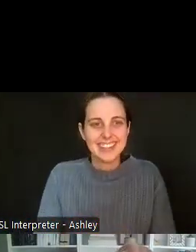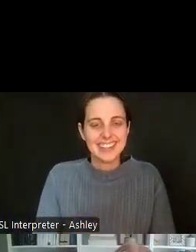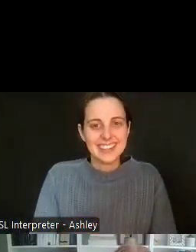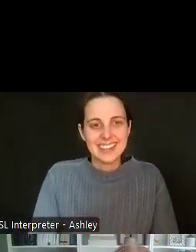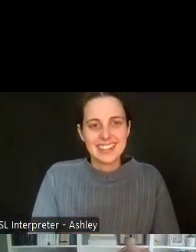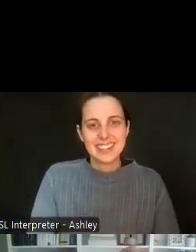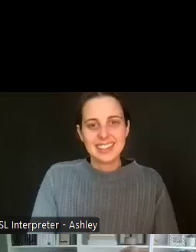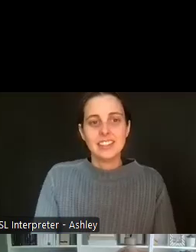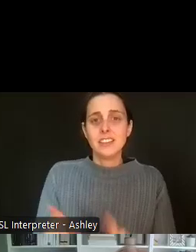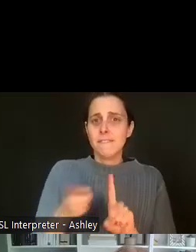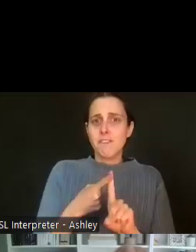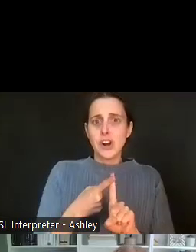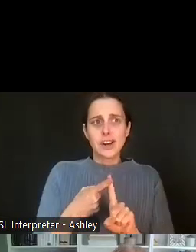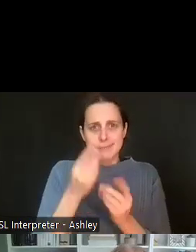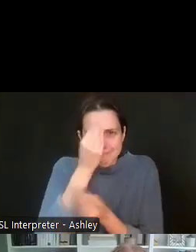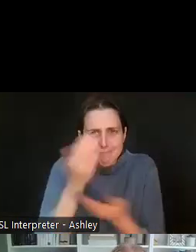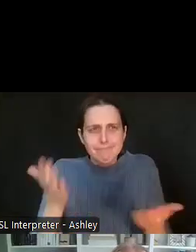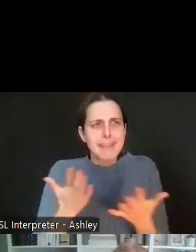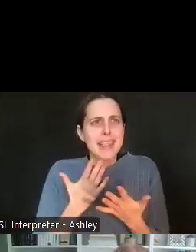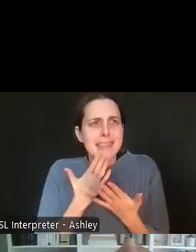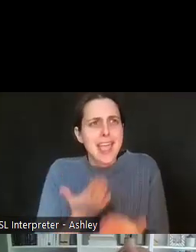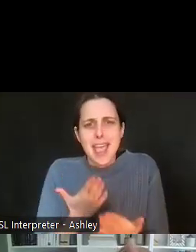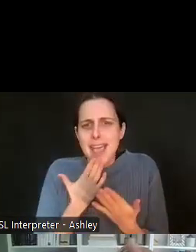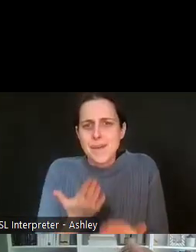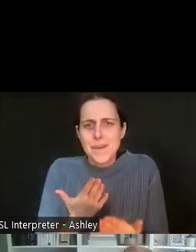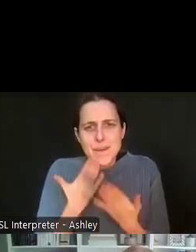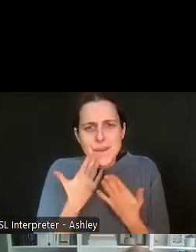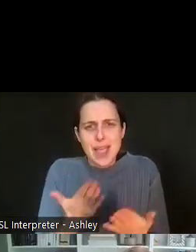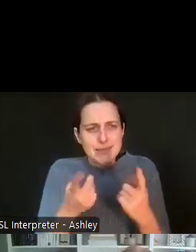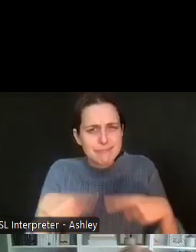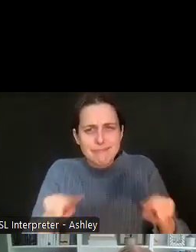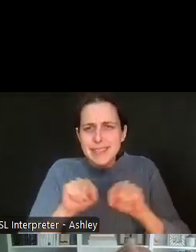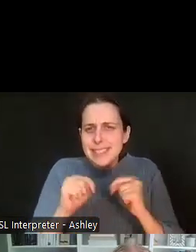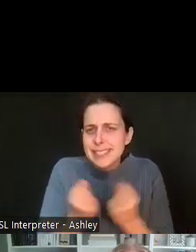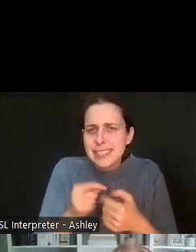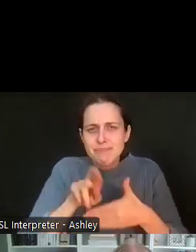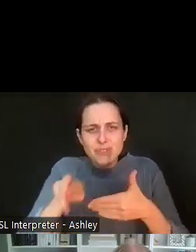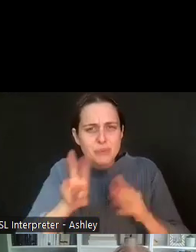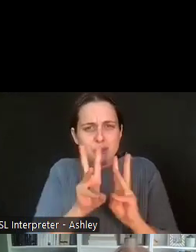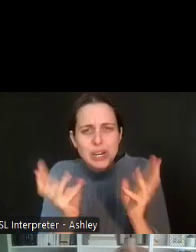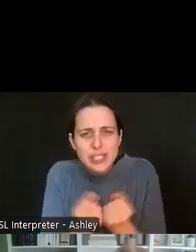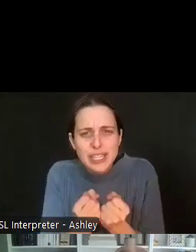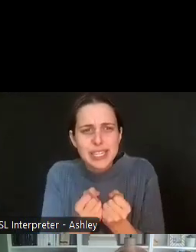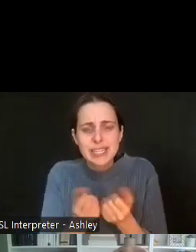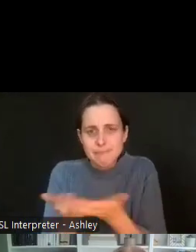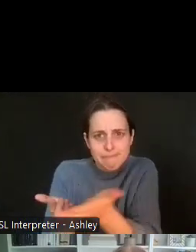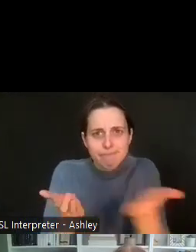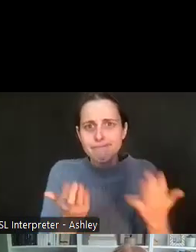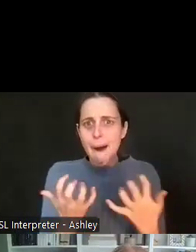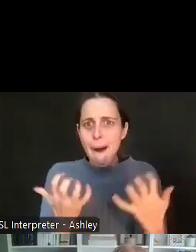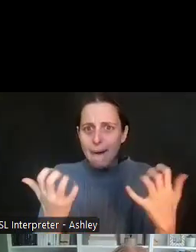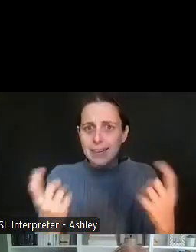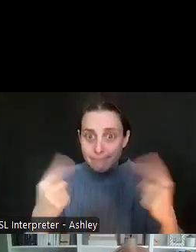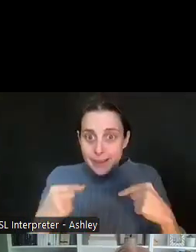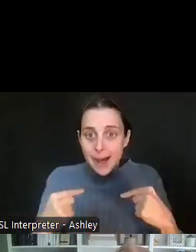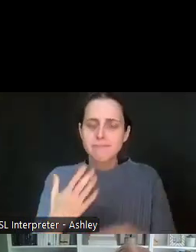some thank yous. Thank you to the Results Washington team. Thank you to everyone who is here. As you just heard, I